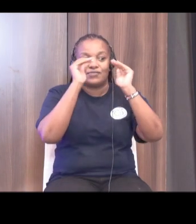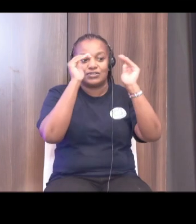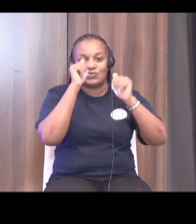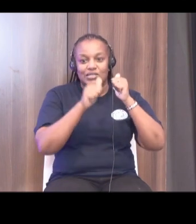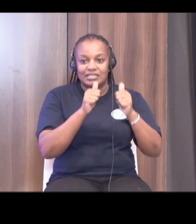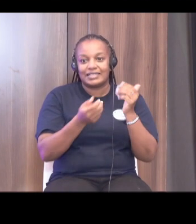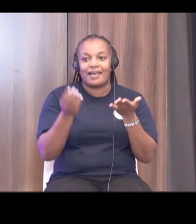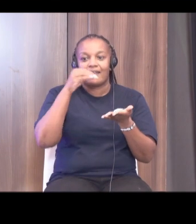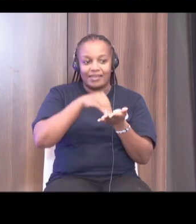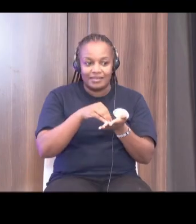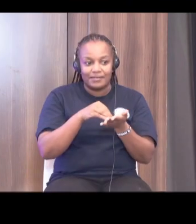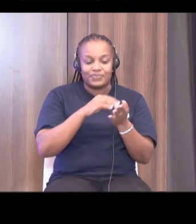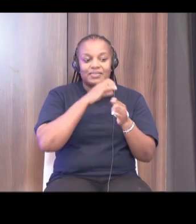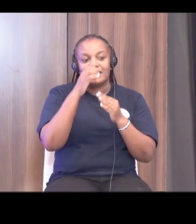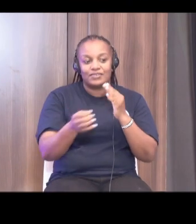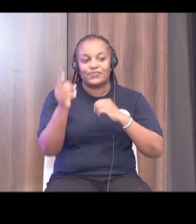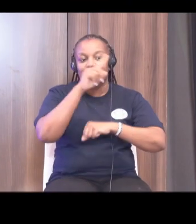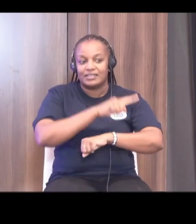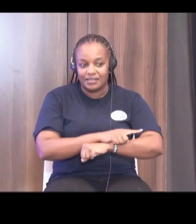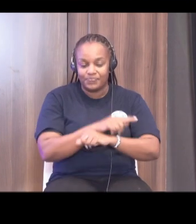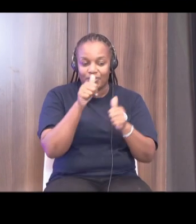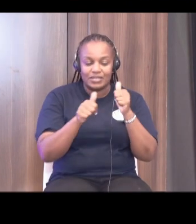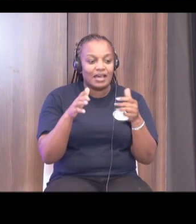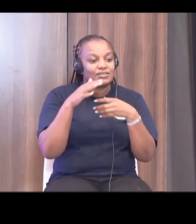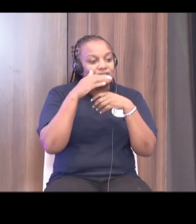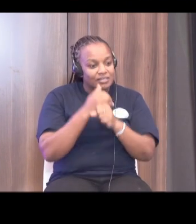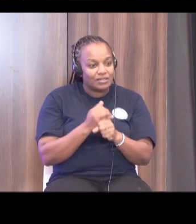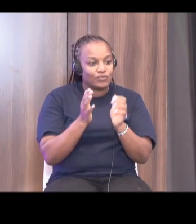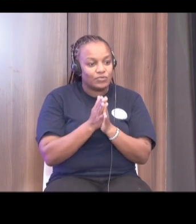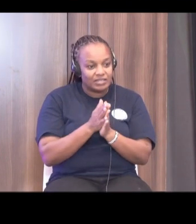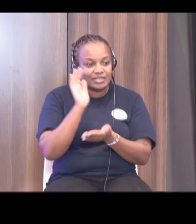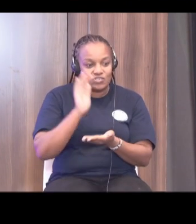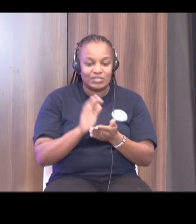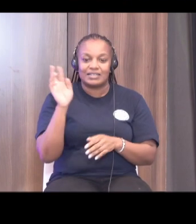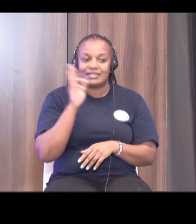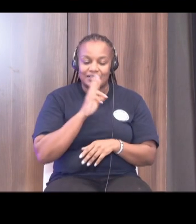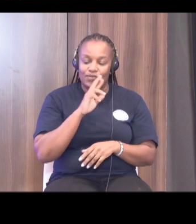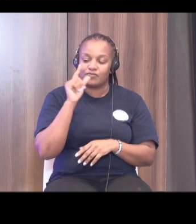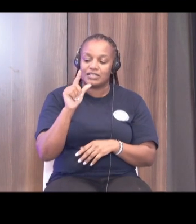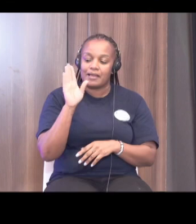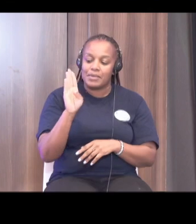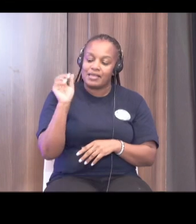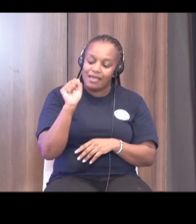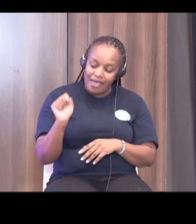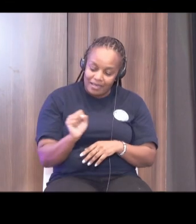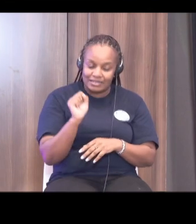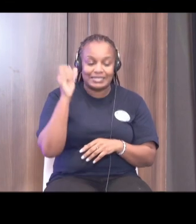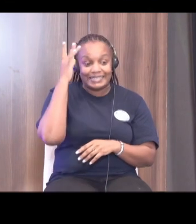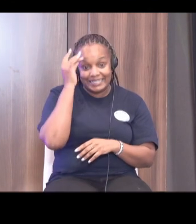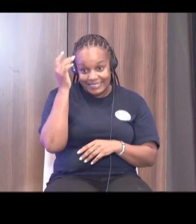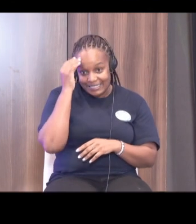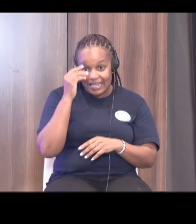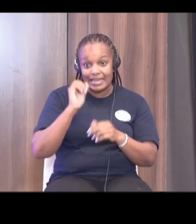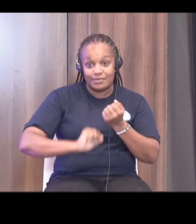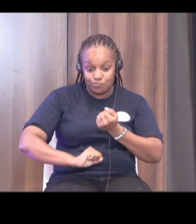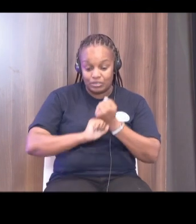again, at the end of the day, what we care about, that are associated with reduced risk of invasive GVS disease. A booster dose when administered was